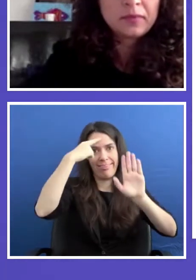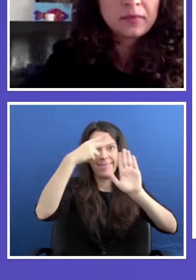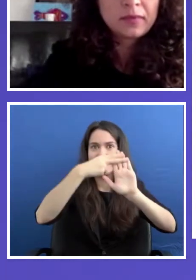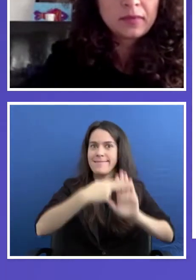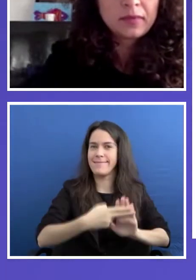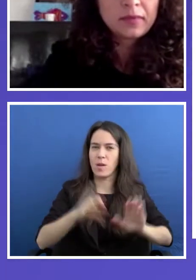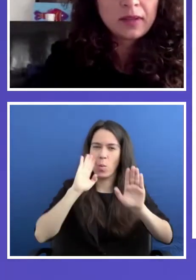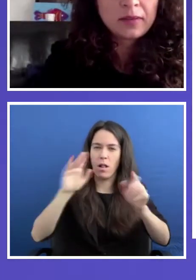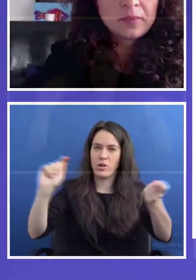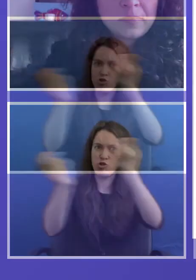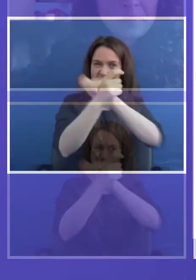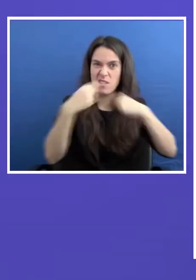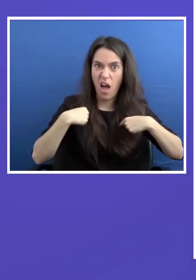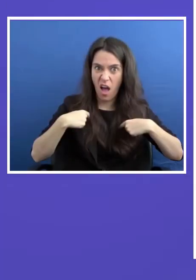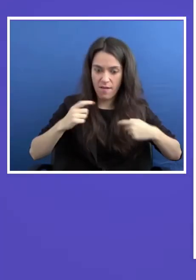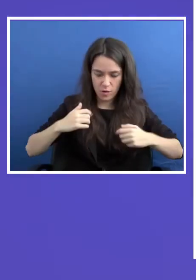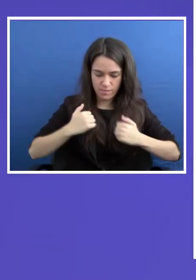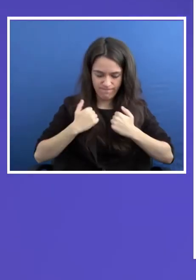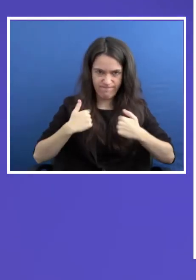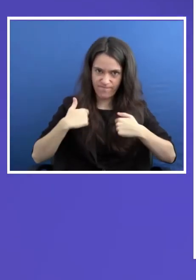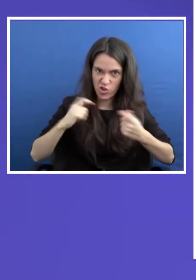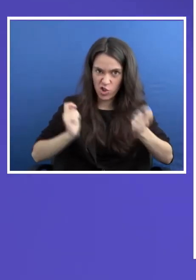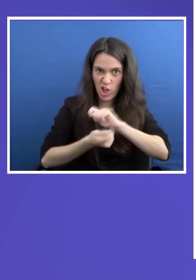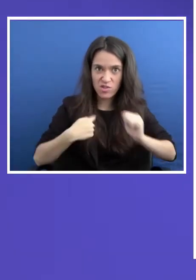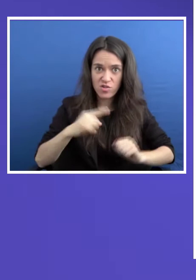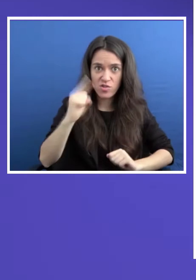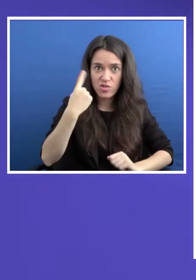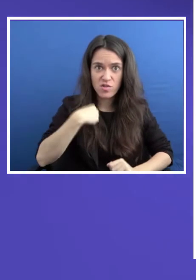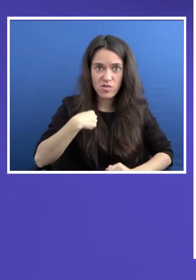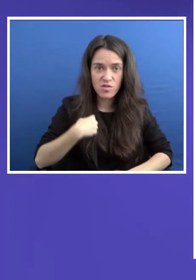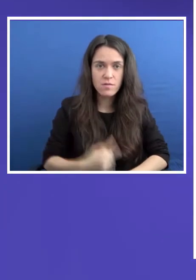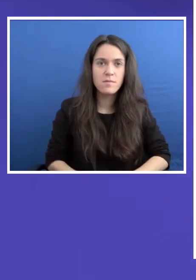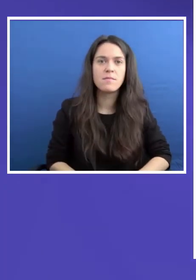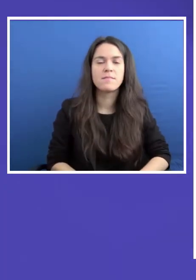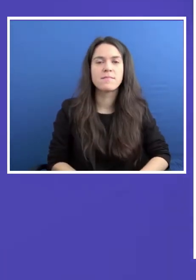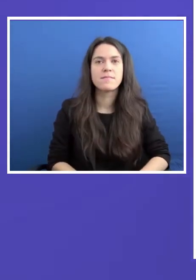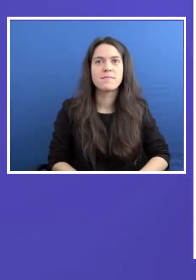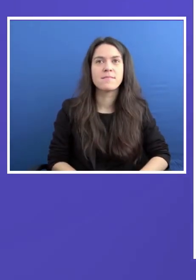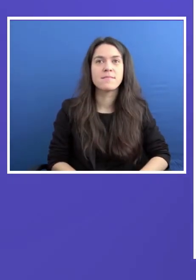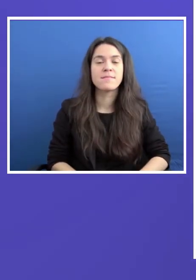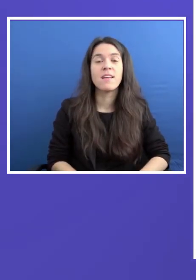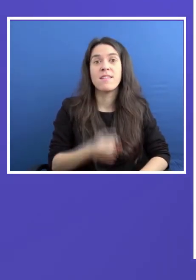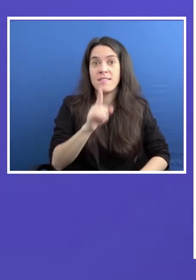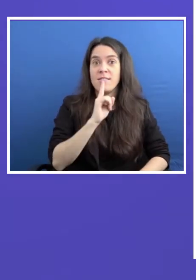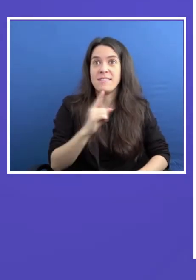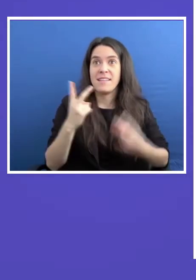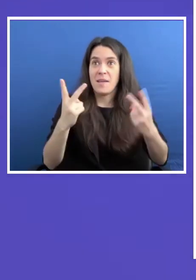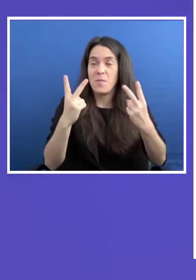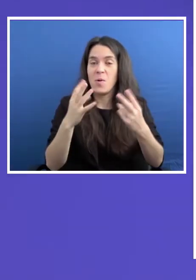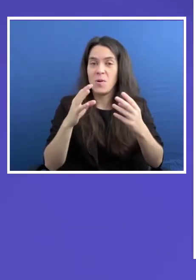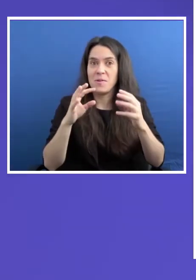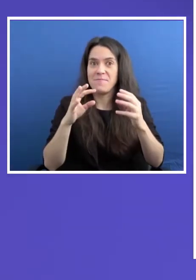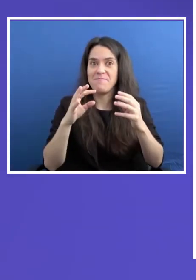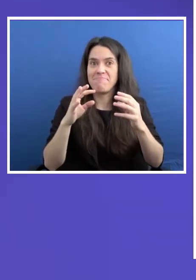the gender perspective? That's a very important question by the audience.